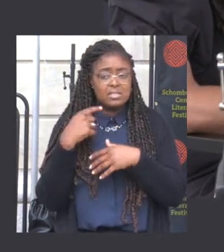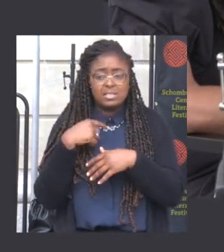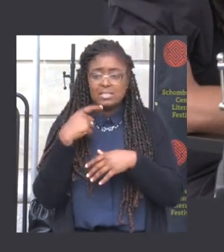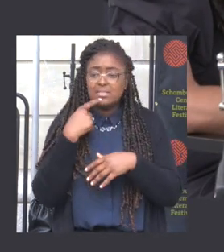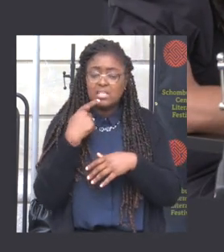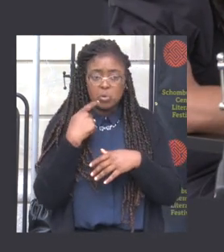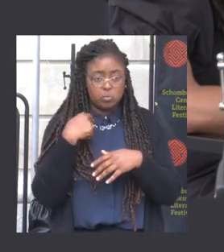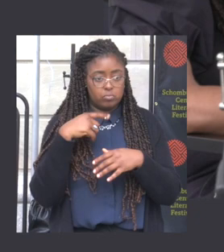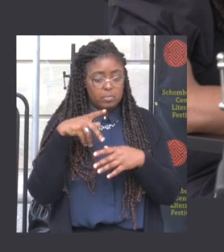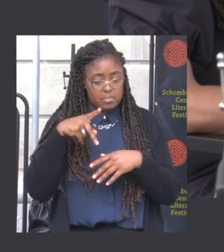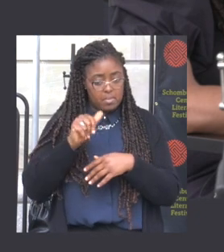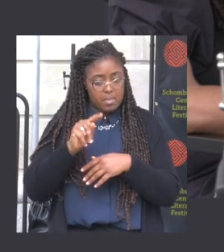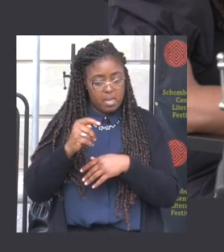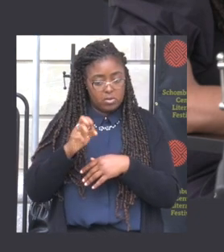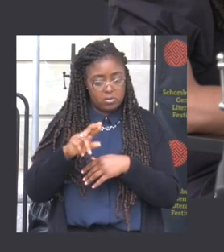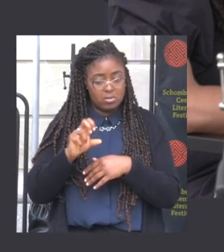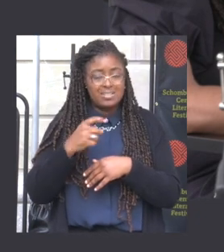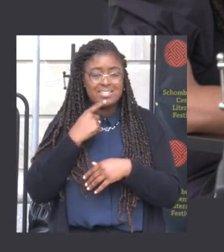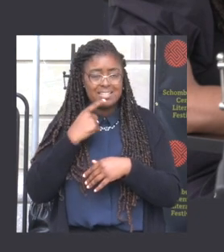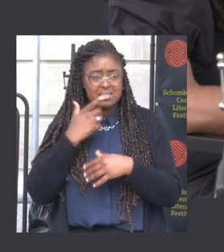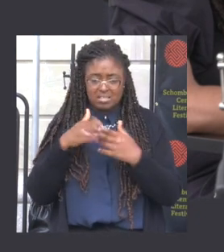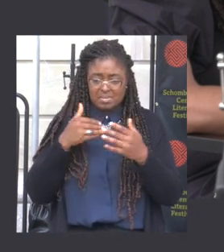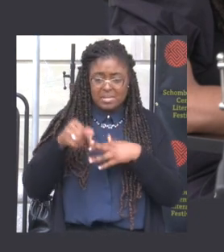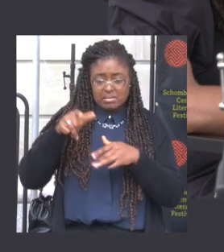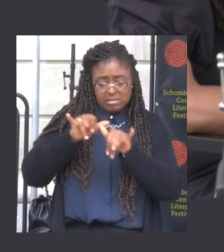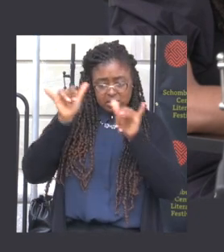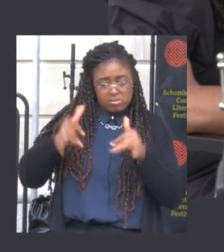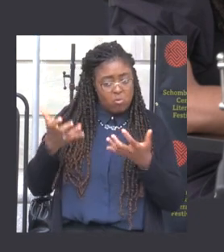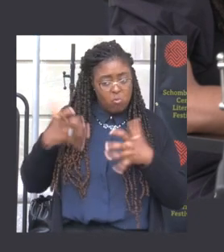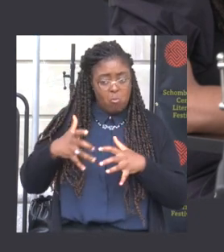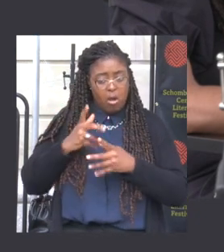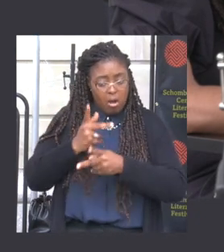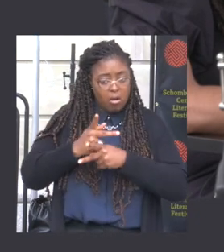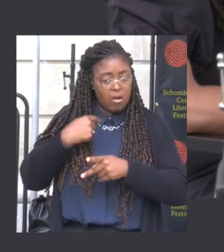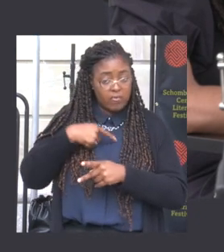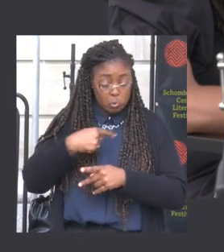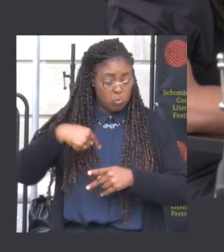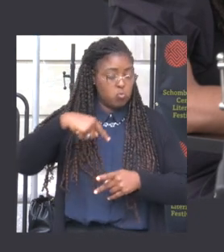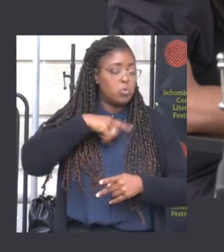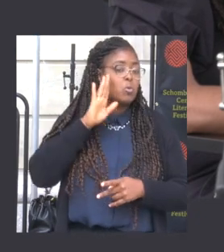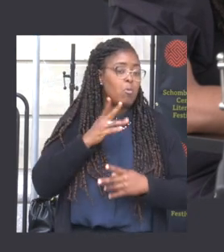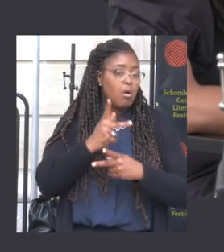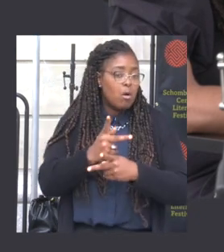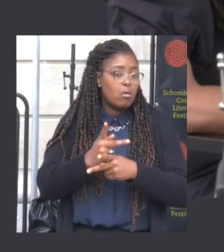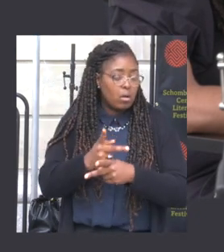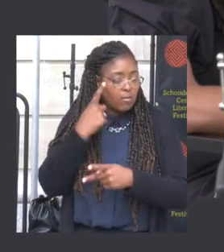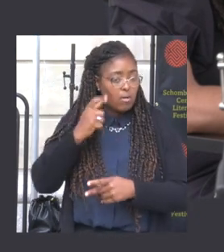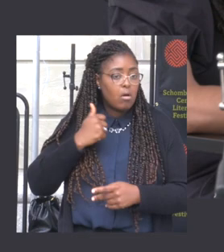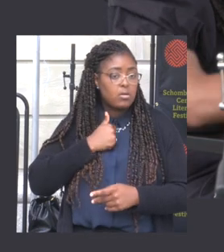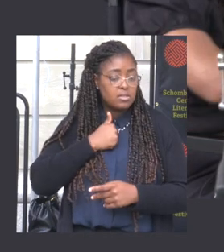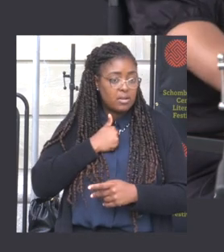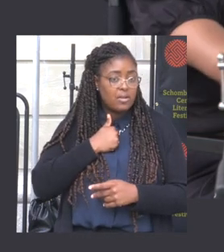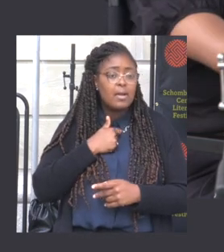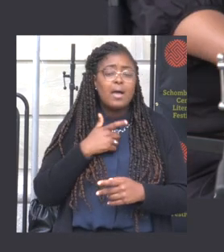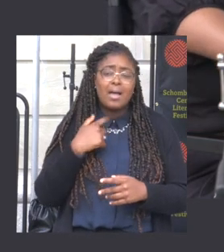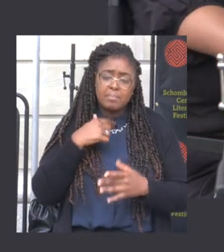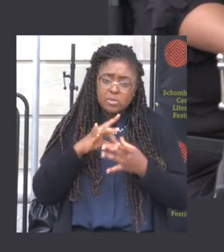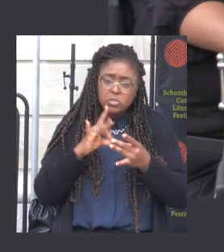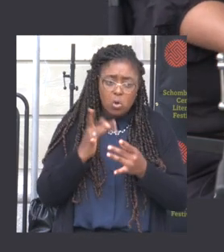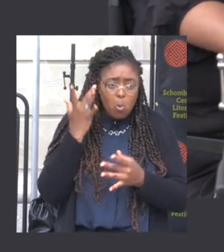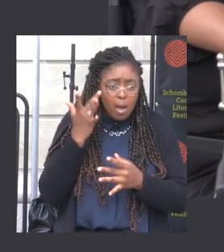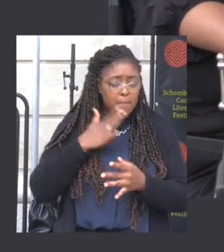take care of ourselves. And so I say all that to say that, you know, my work with young people, you know,